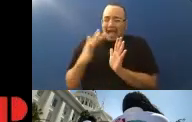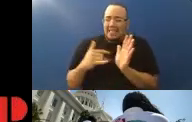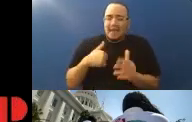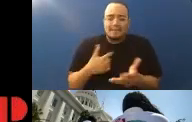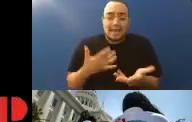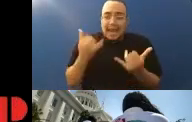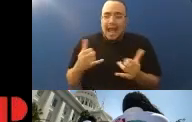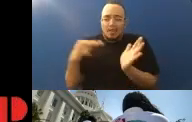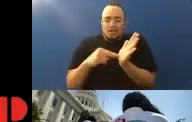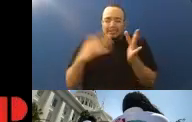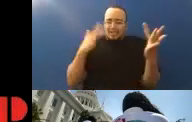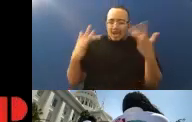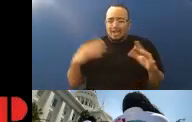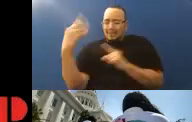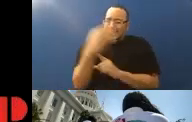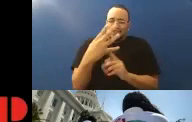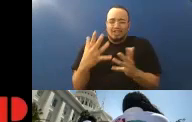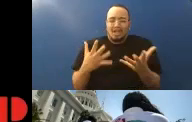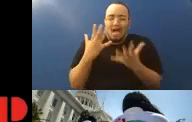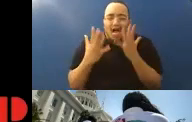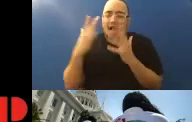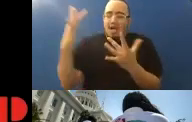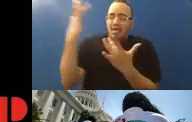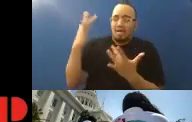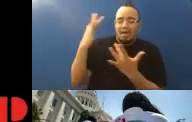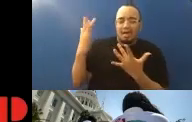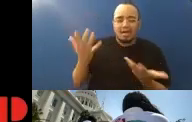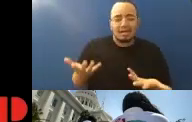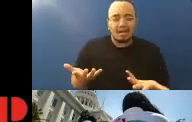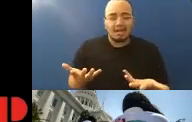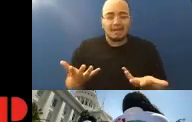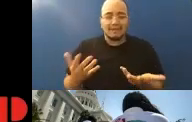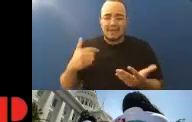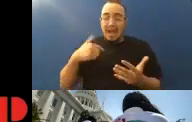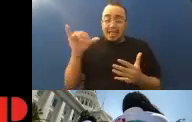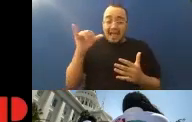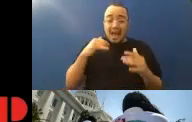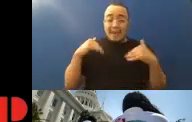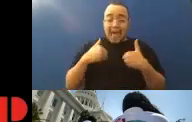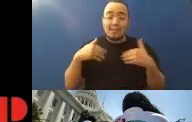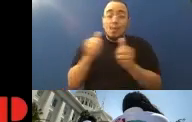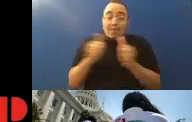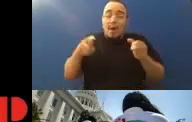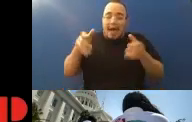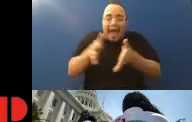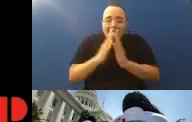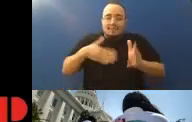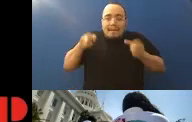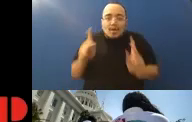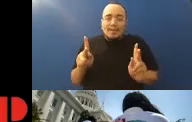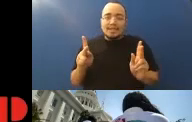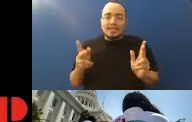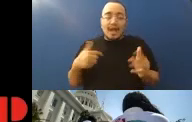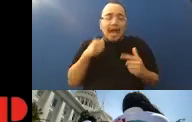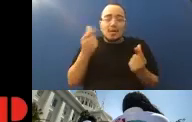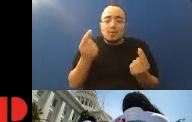the nurses and everybody looking at me with pity, taking pictures of me like I'm an animal without even asking me what I wanted. I didn't know what